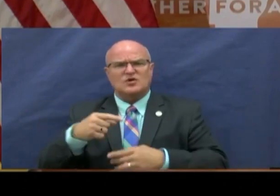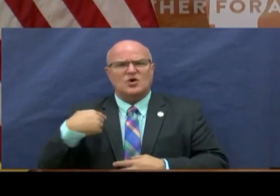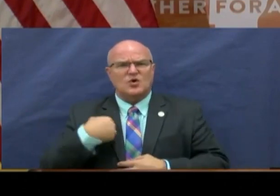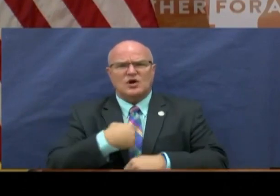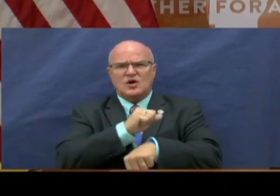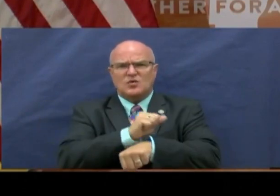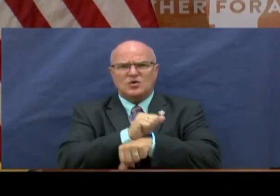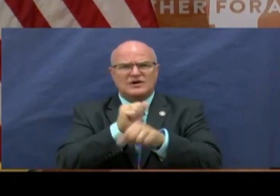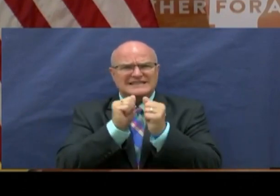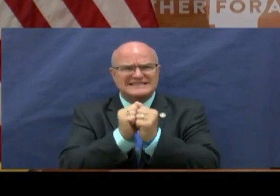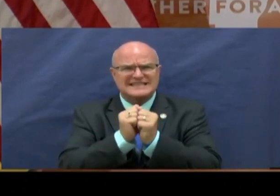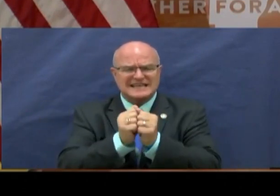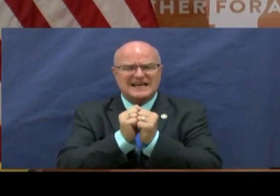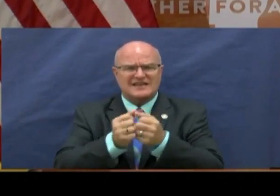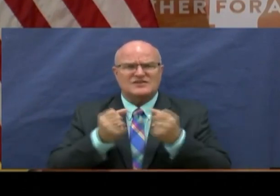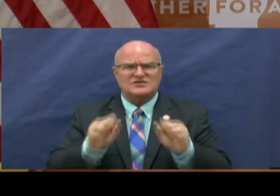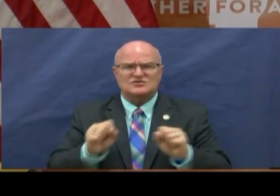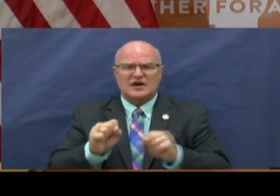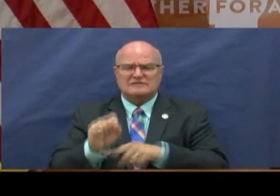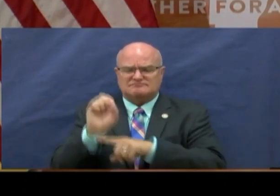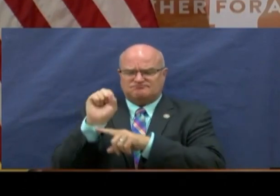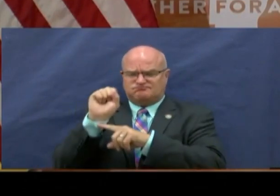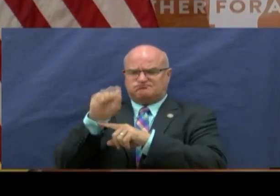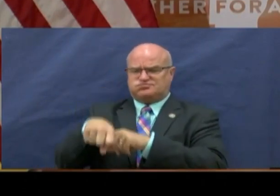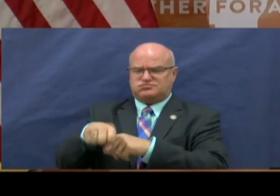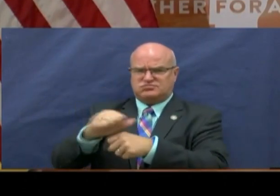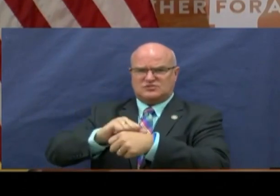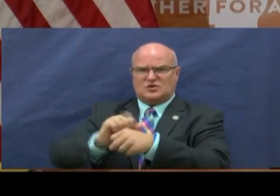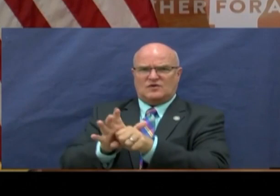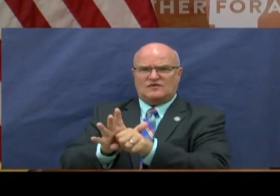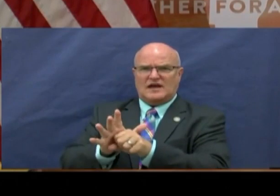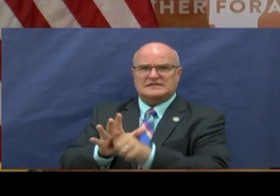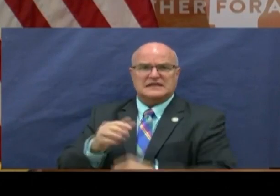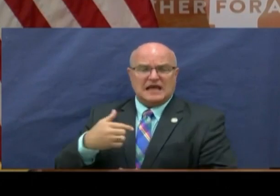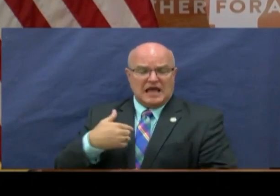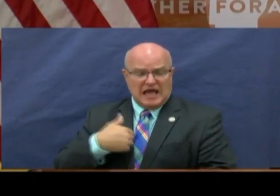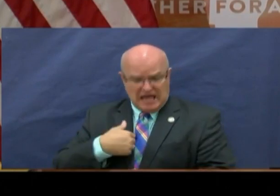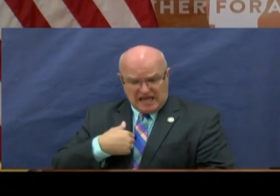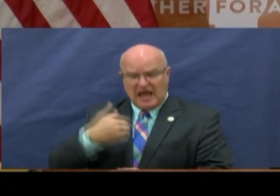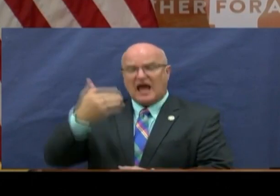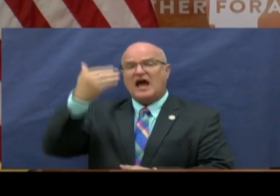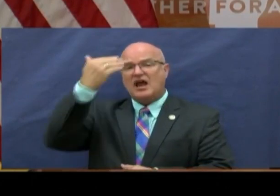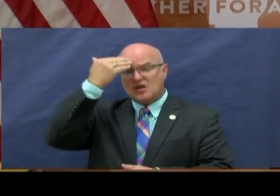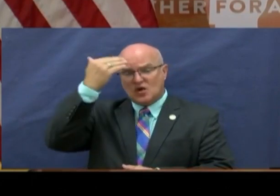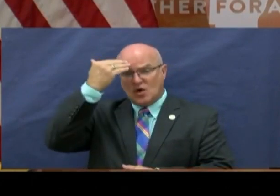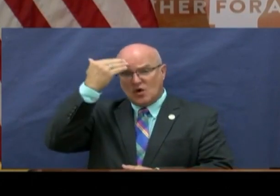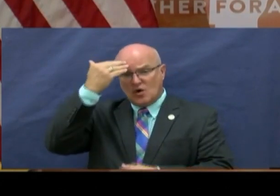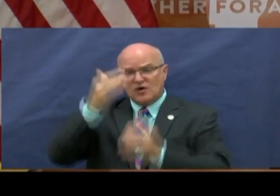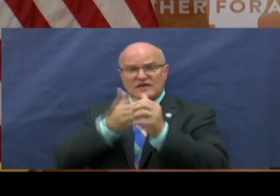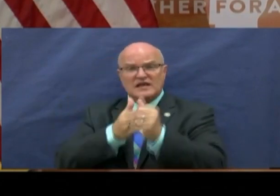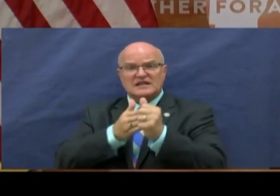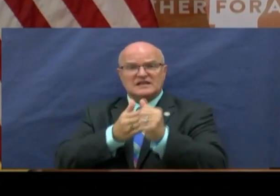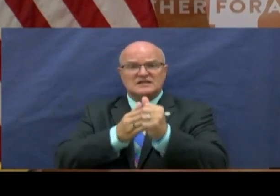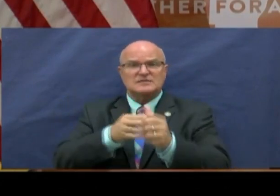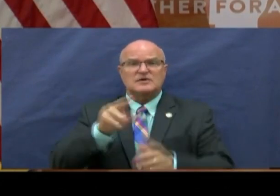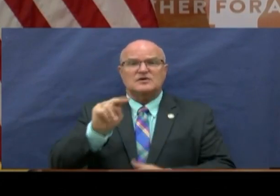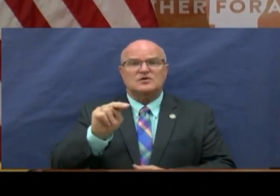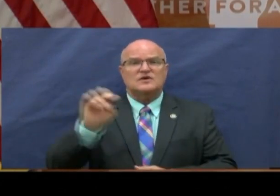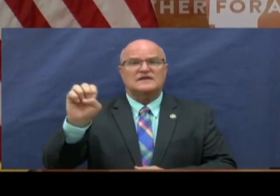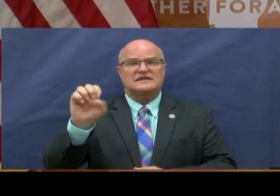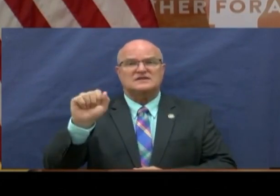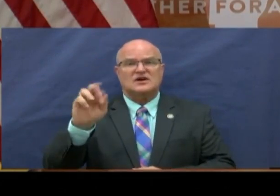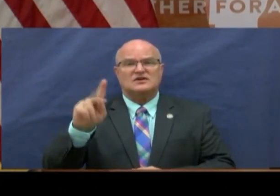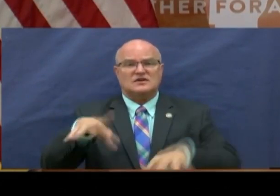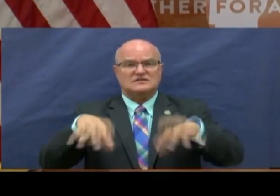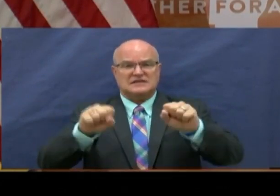working together to try to defeat this. And I'm confident that the leadership in Northeast Arkansas has taken action